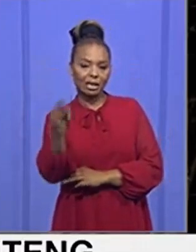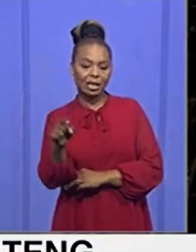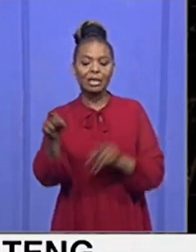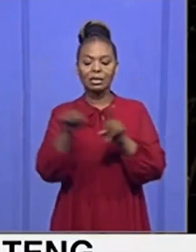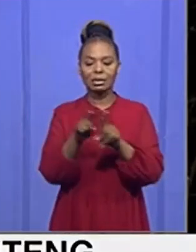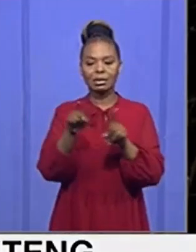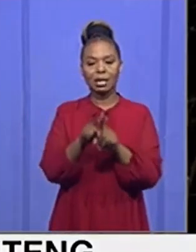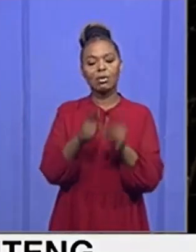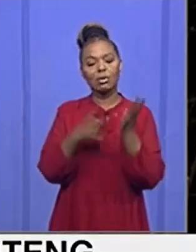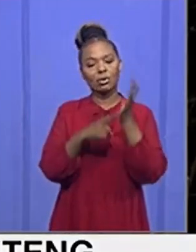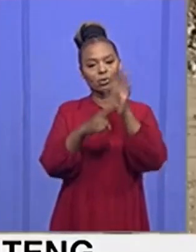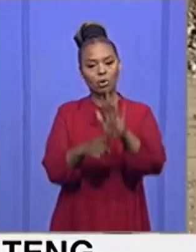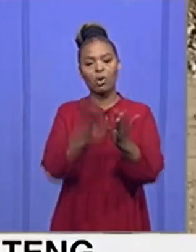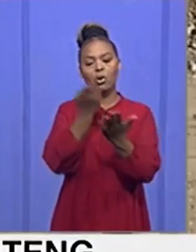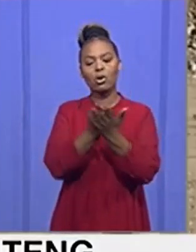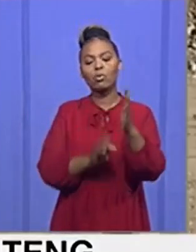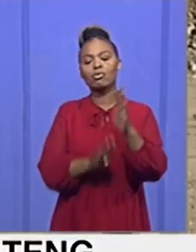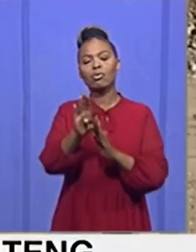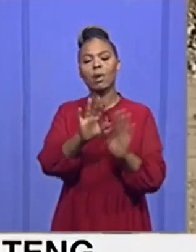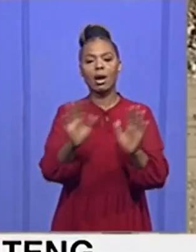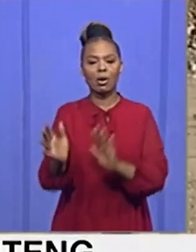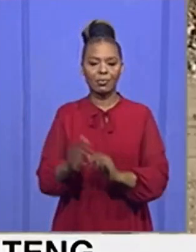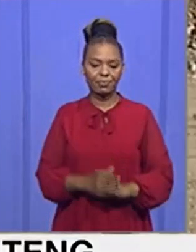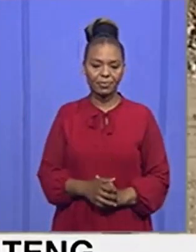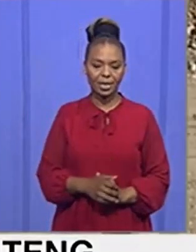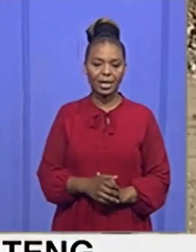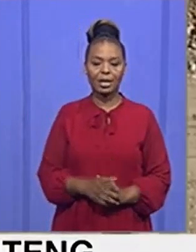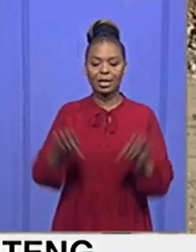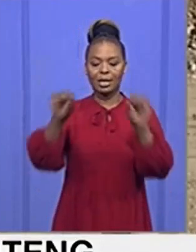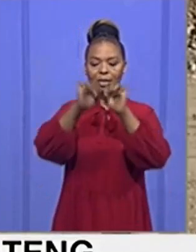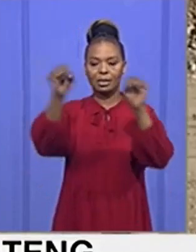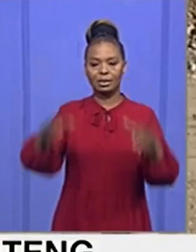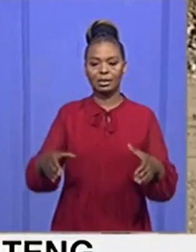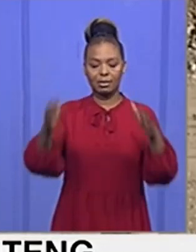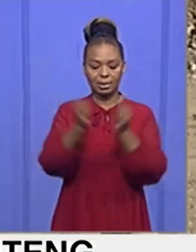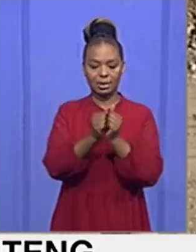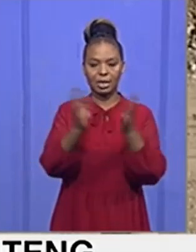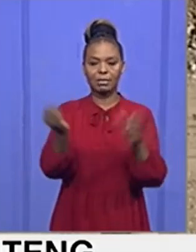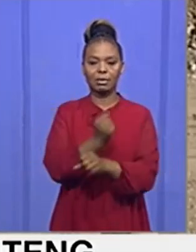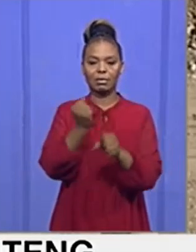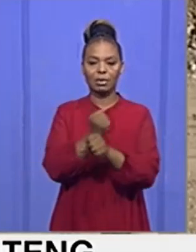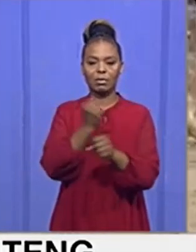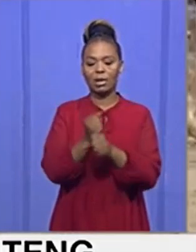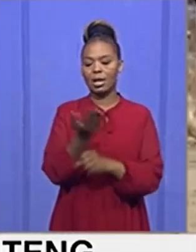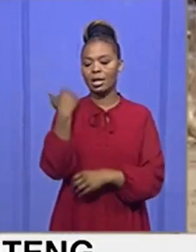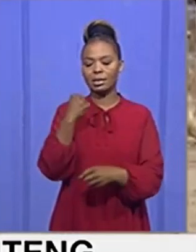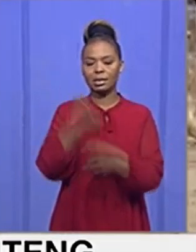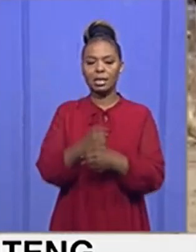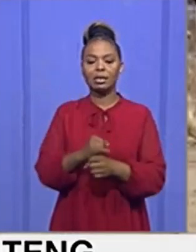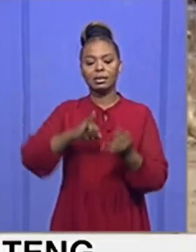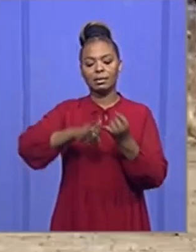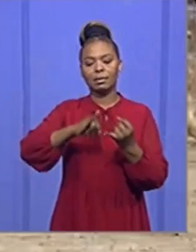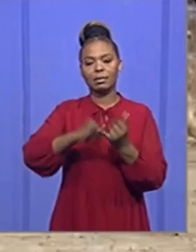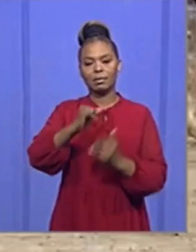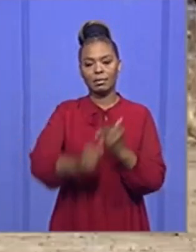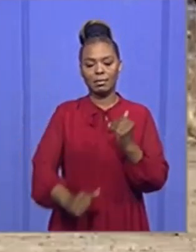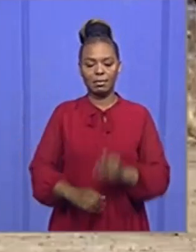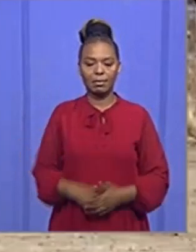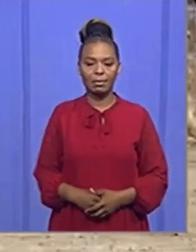ya etsiwang go thusa economy ya rona. Plant eno e simolotse go dira le go anamisa kgwebo ka lwetse ngogola. Kamogelo